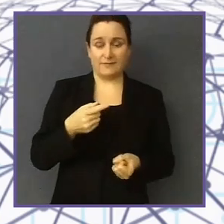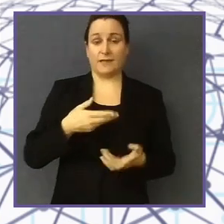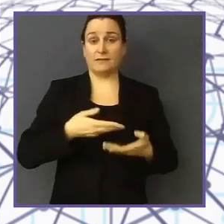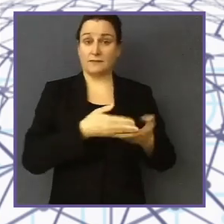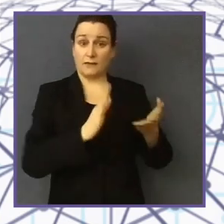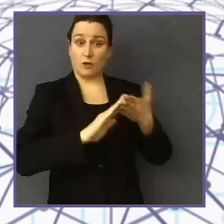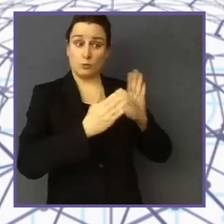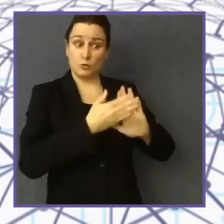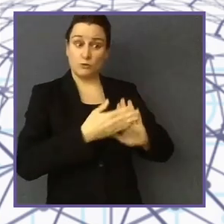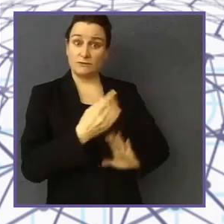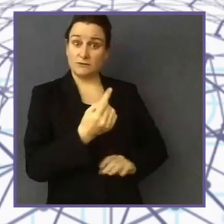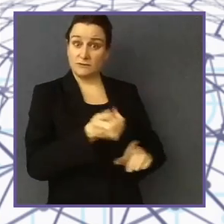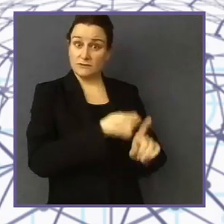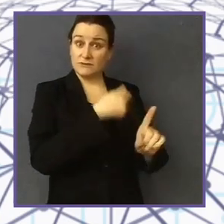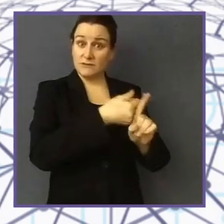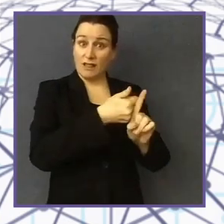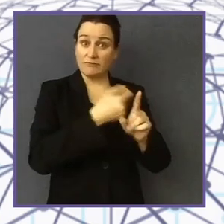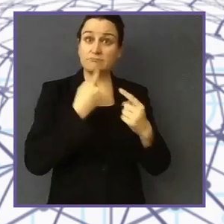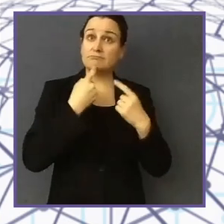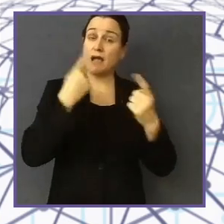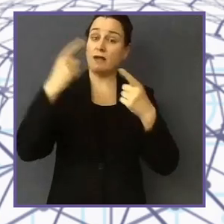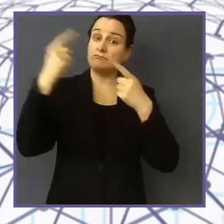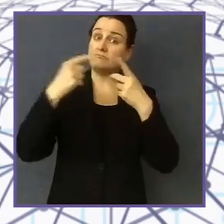Thank you very much for your time and for those questions.